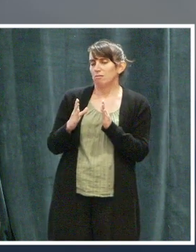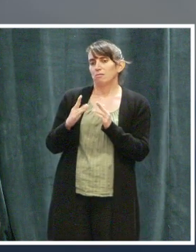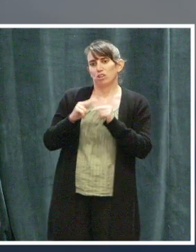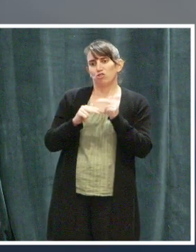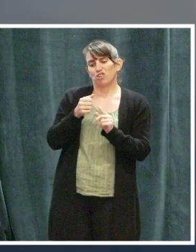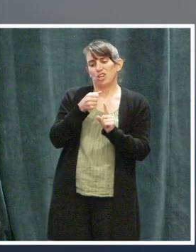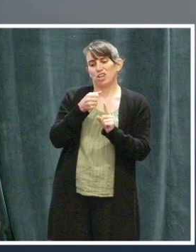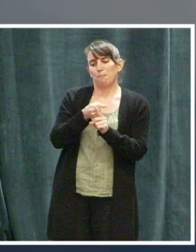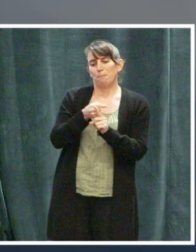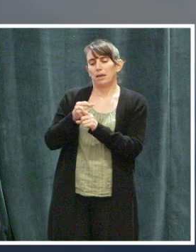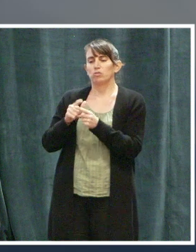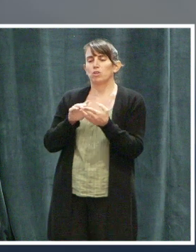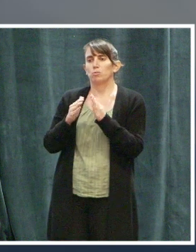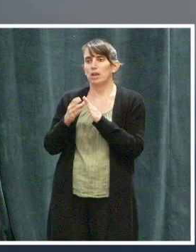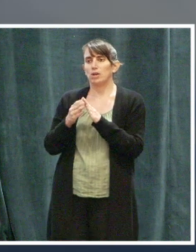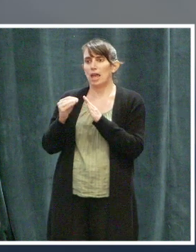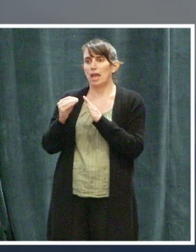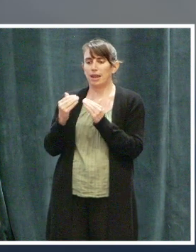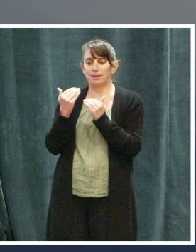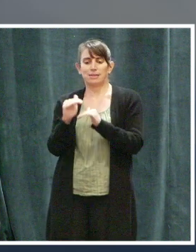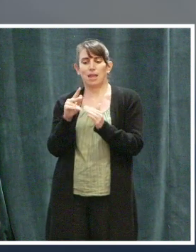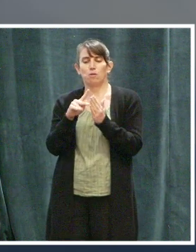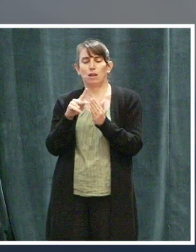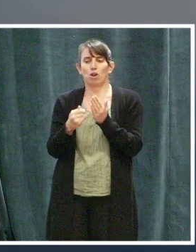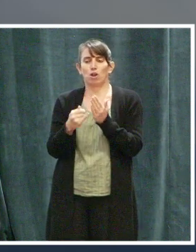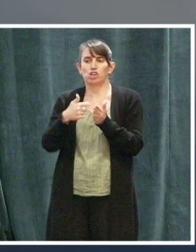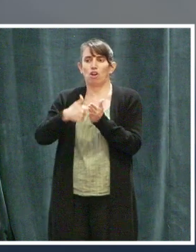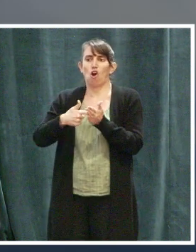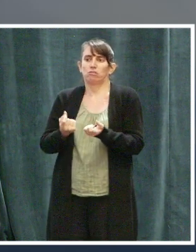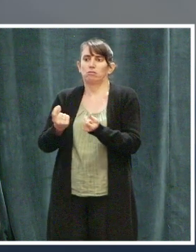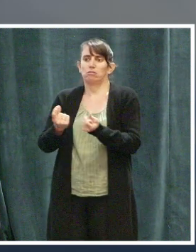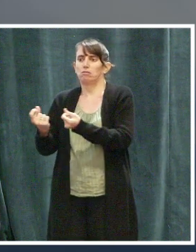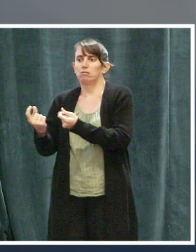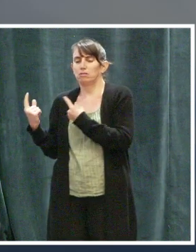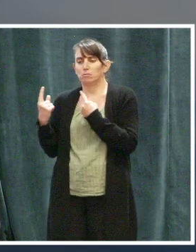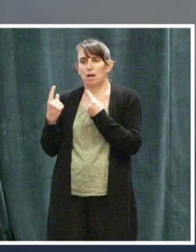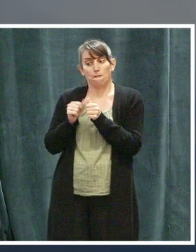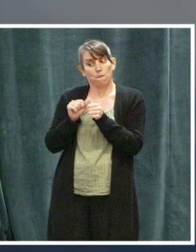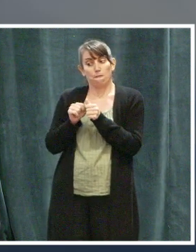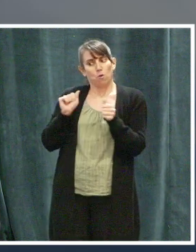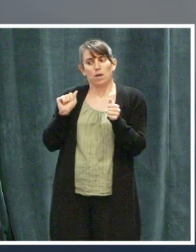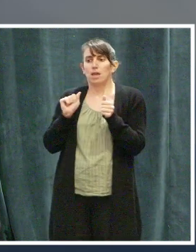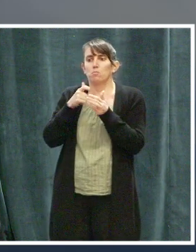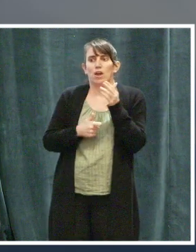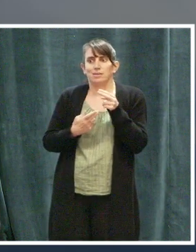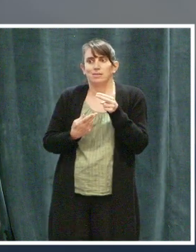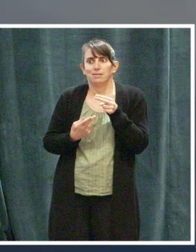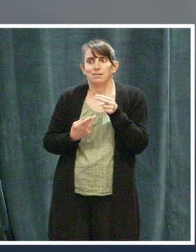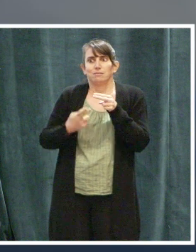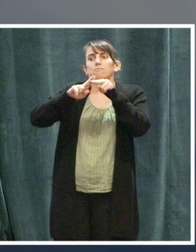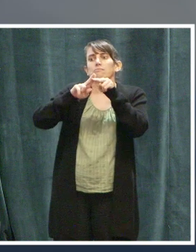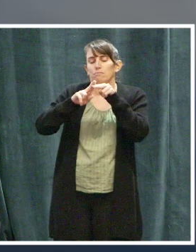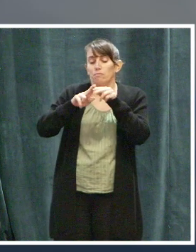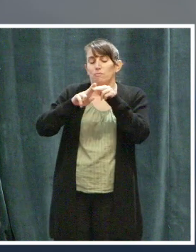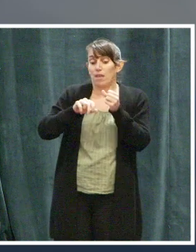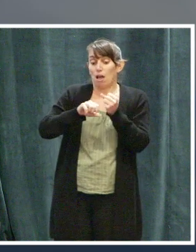community and contain project costs by avoiding unnecessary cost escalation, because the longer the project goes, the more it